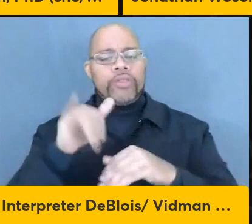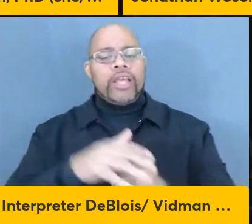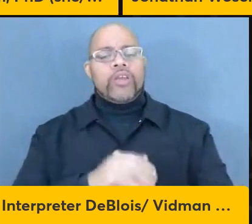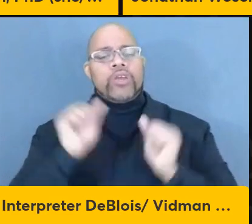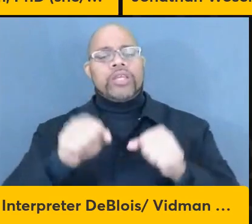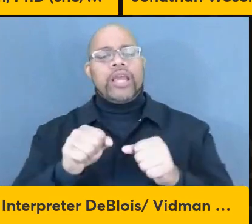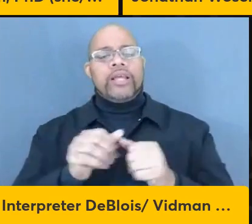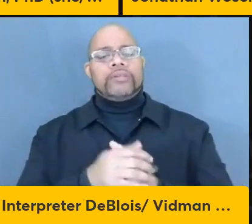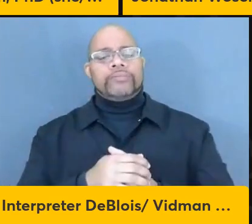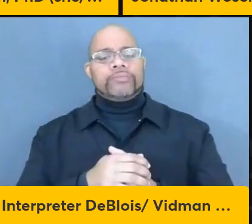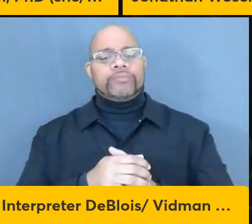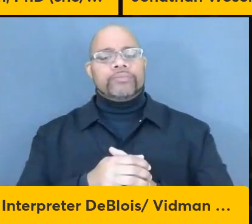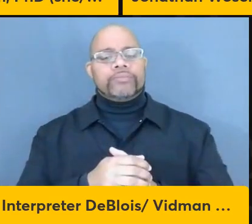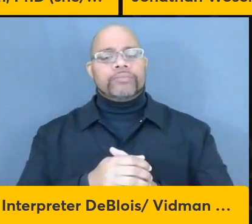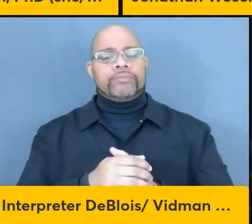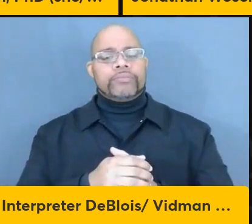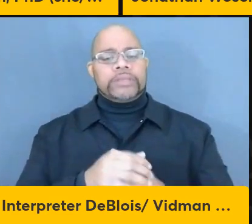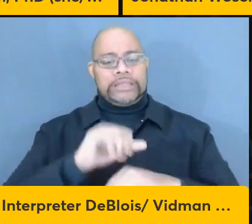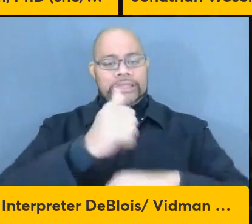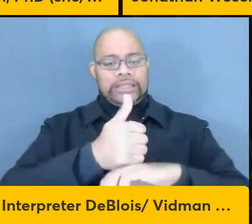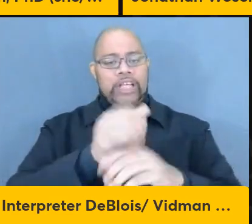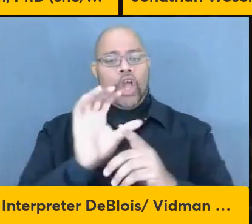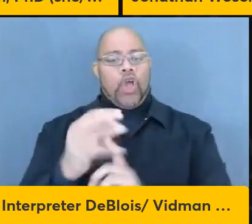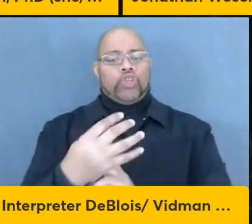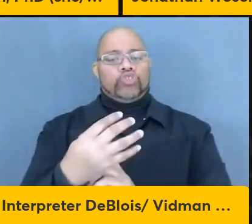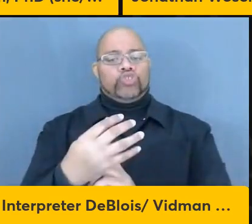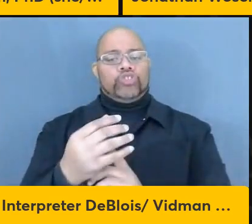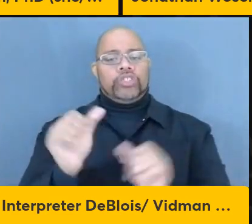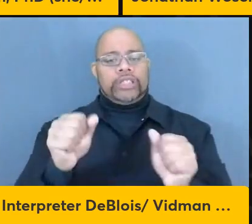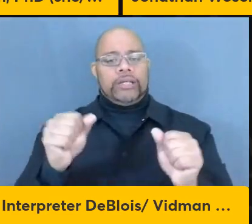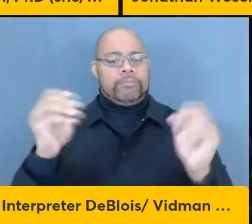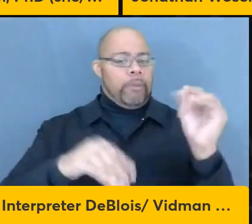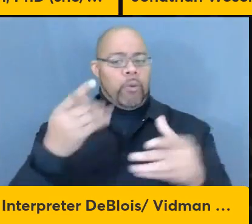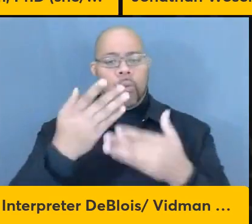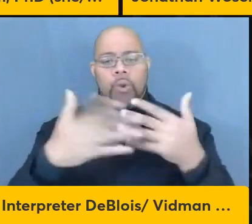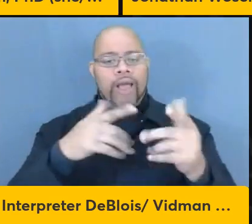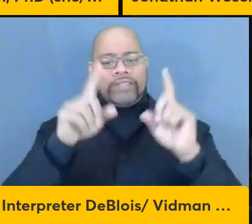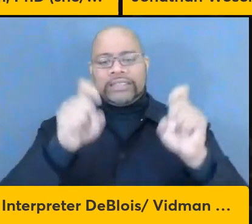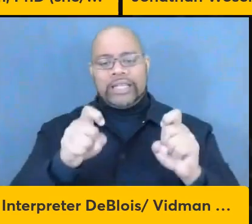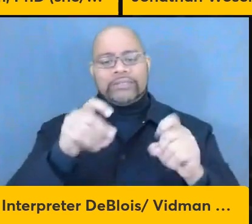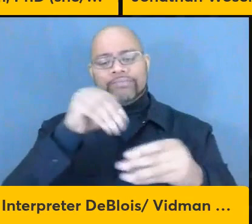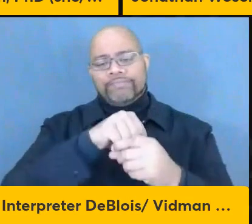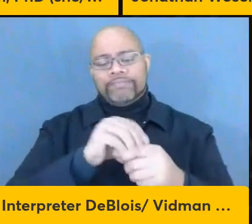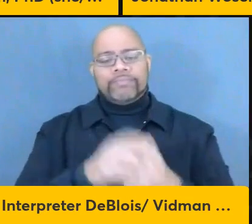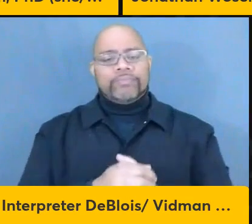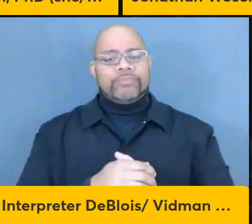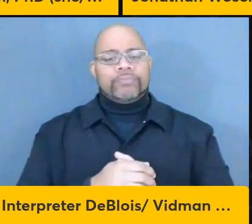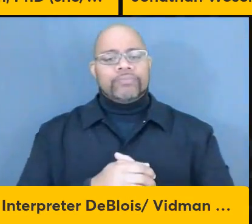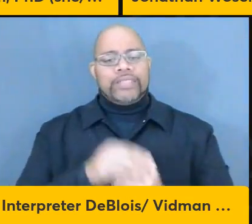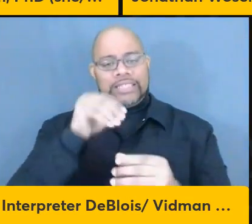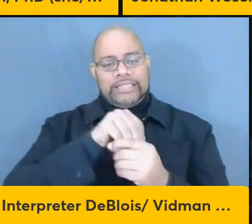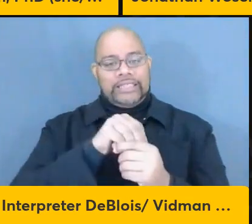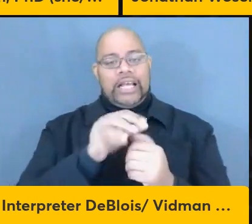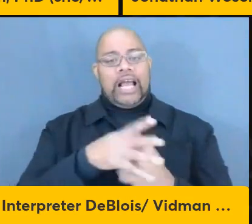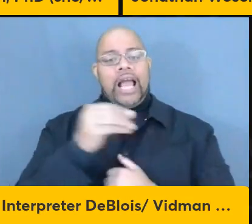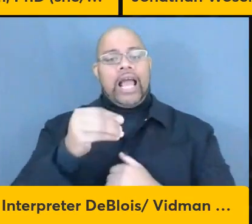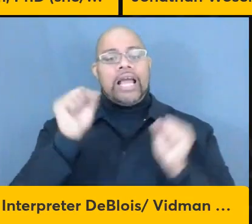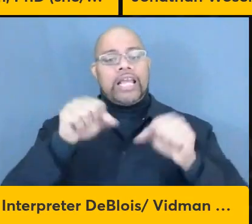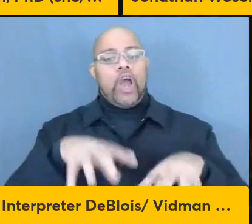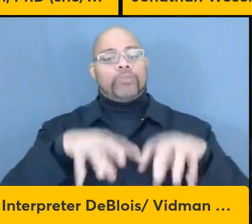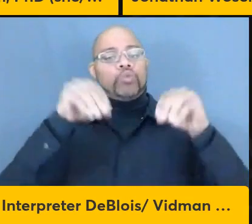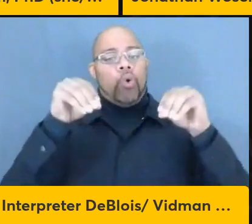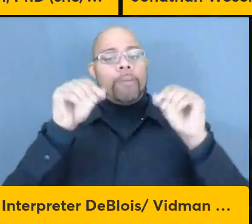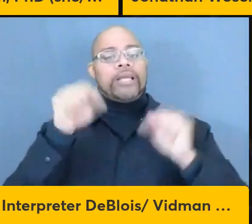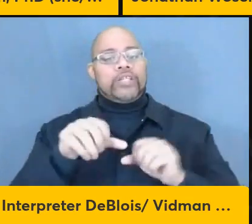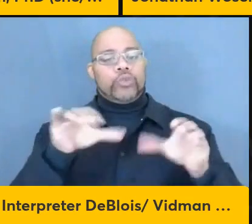can put them. They sit in a culture media, so you can put whatever test article you're looking at into them and they can absorb them. So